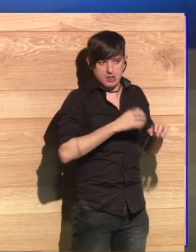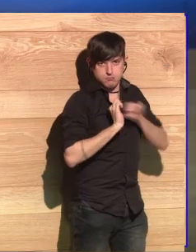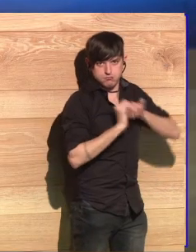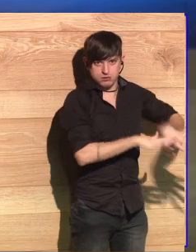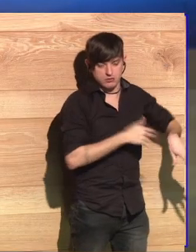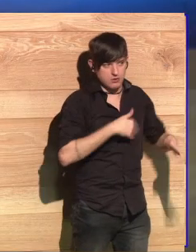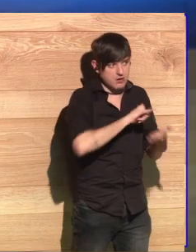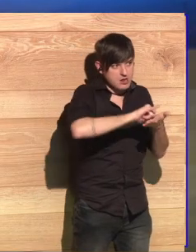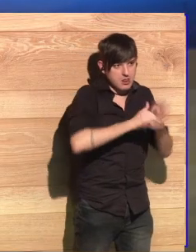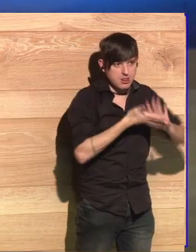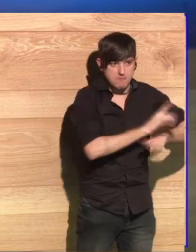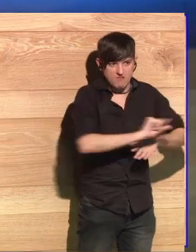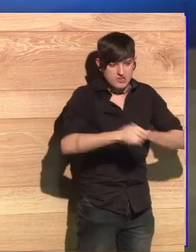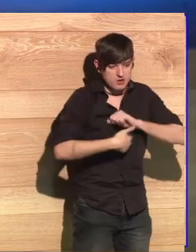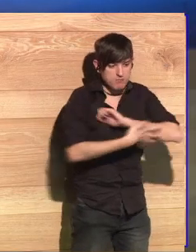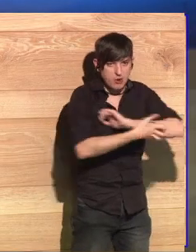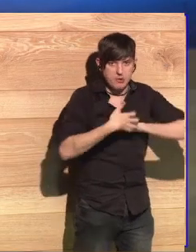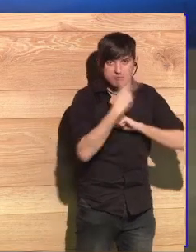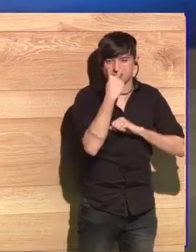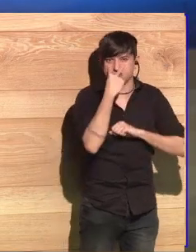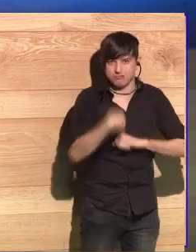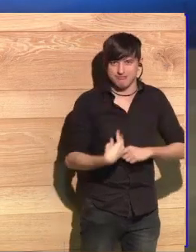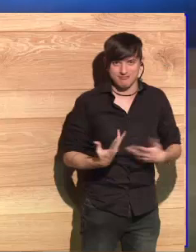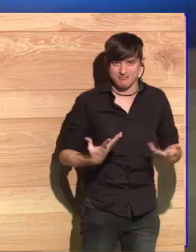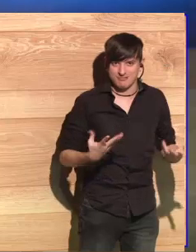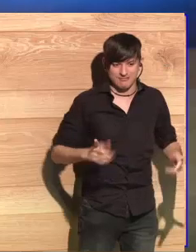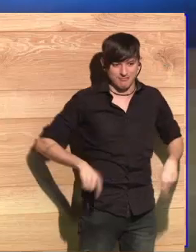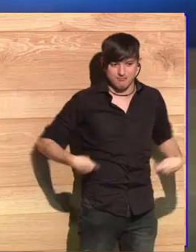pocket, and it was freezing cold.